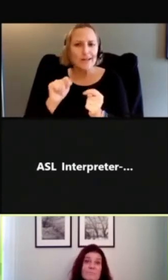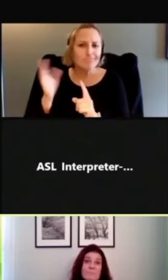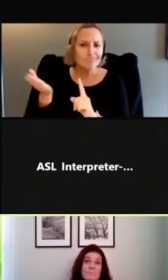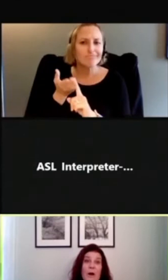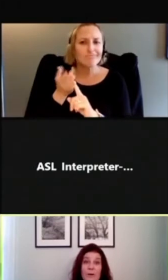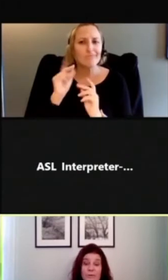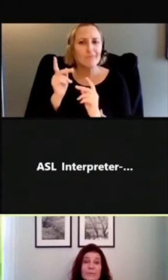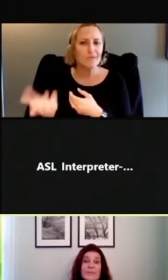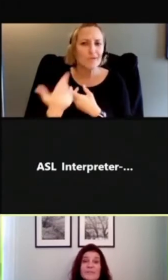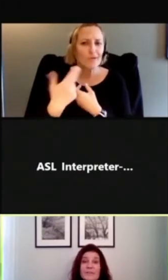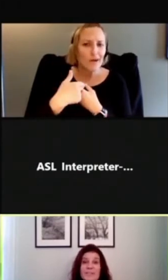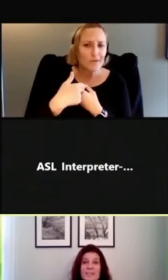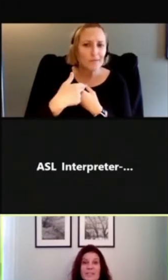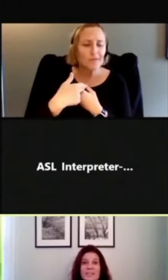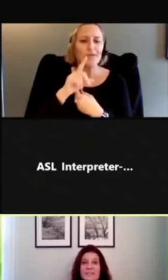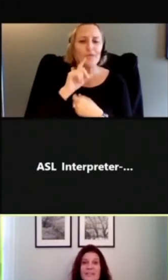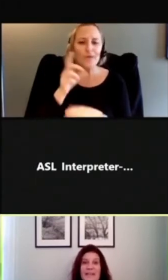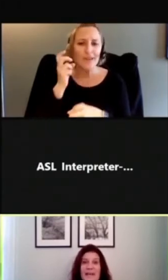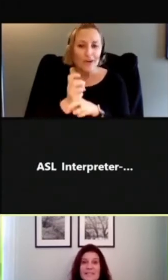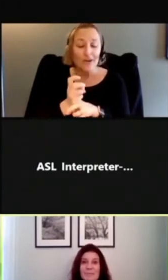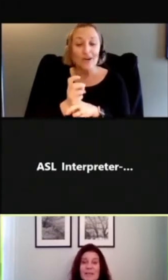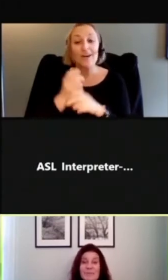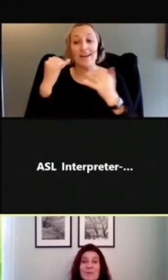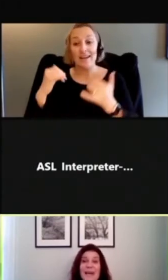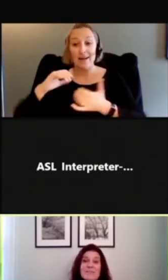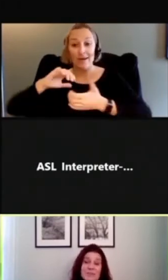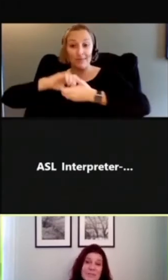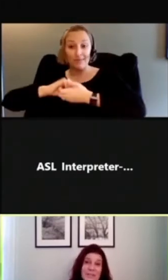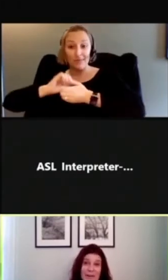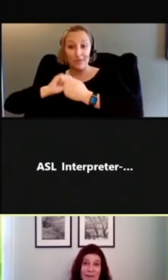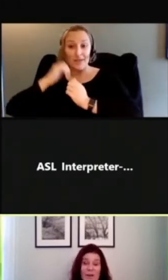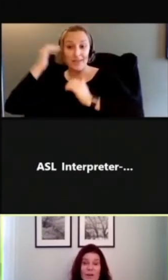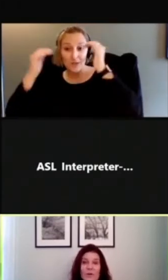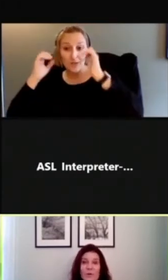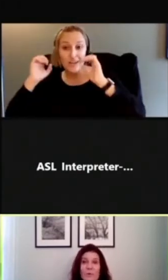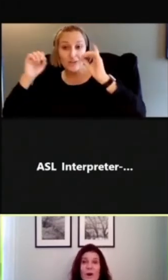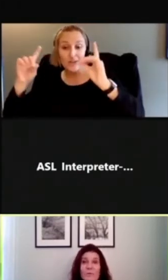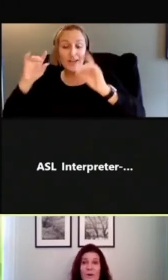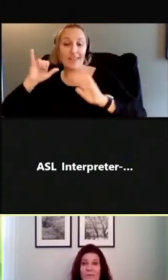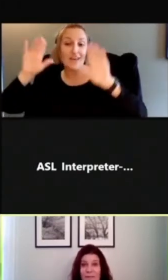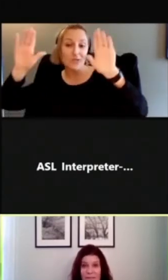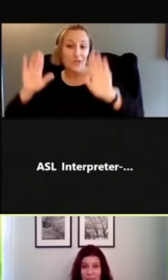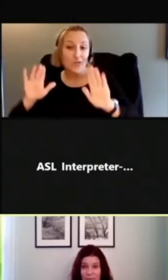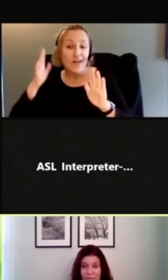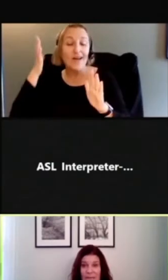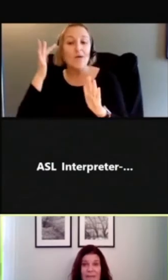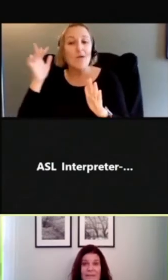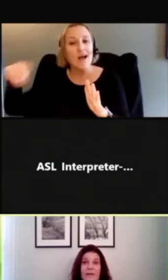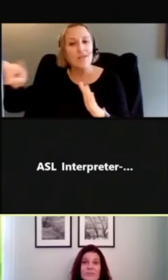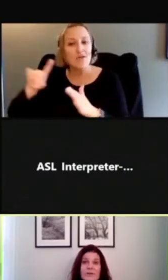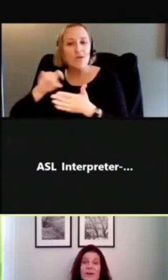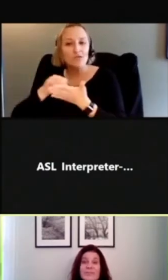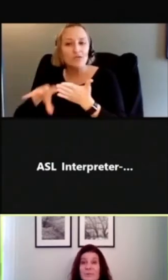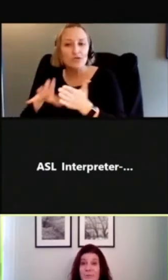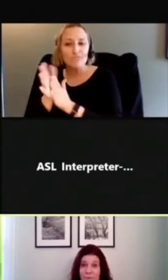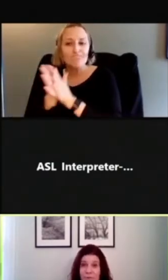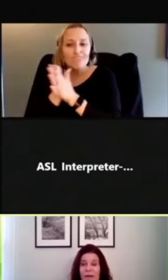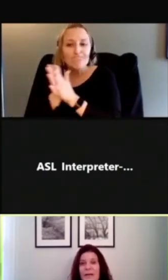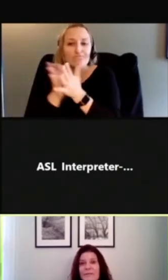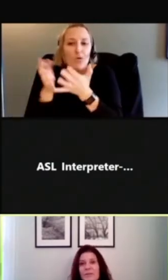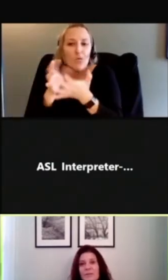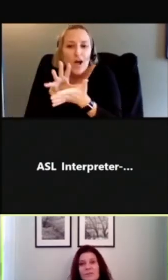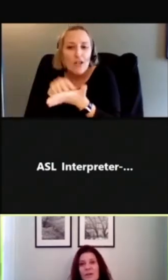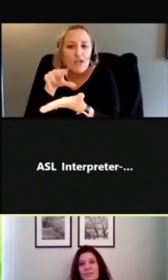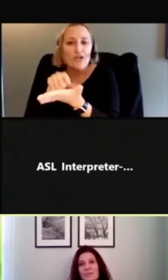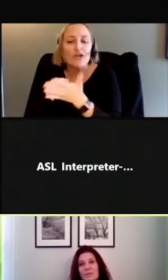So partnering with adult education is fantastic because we have students there who are motivated to learn. They are trying to improve